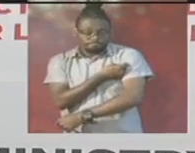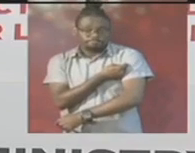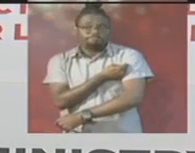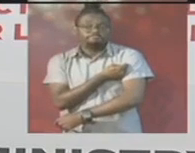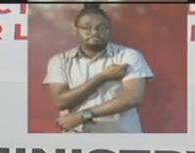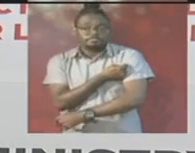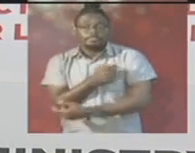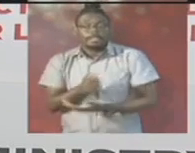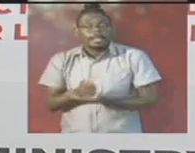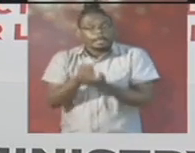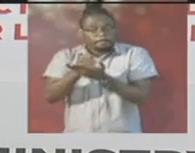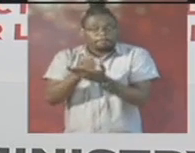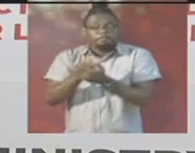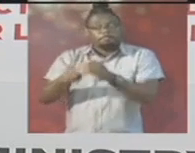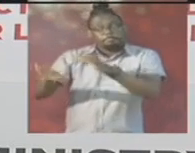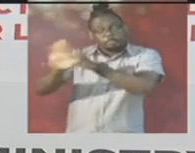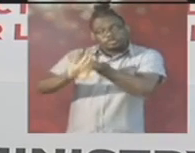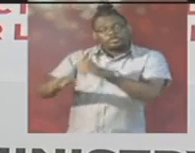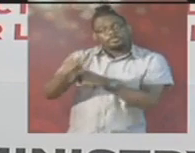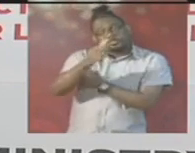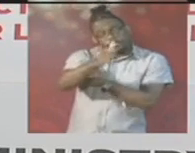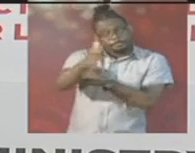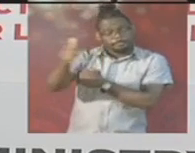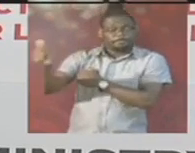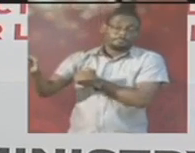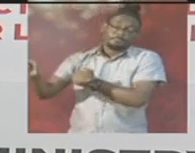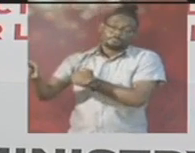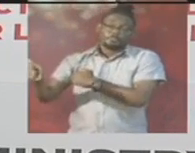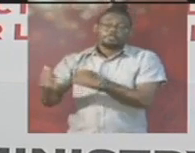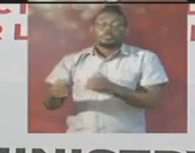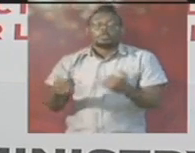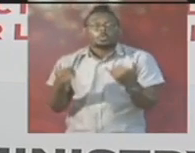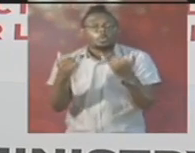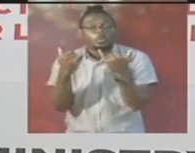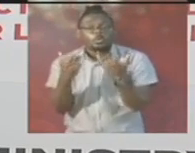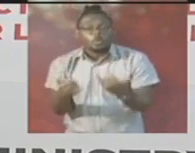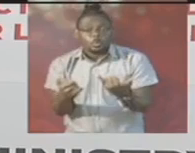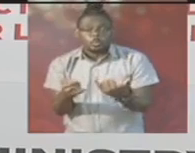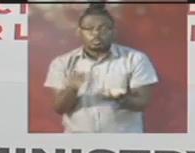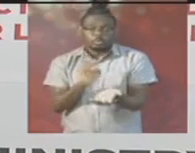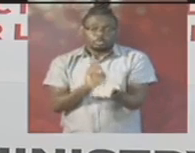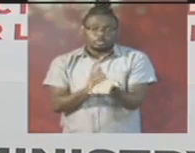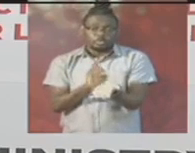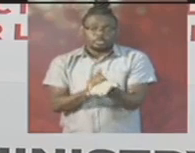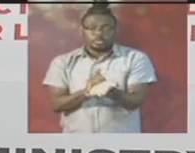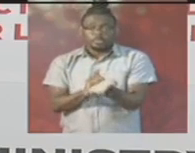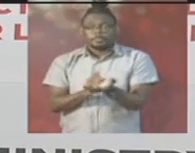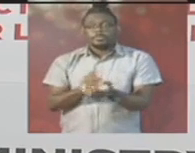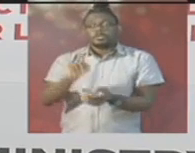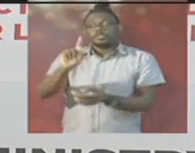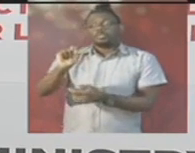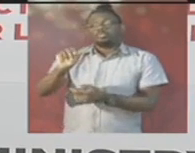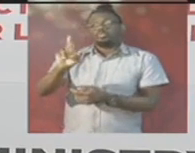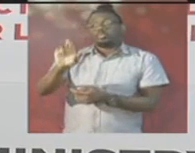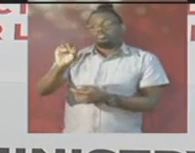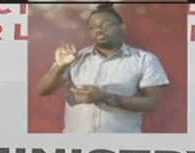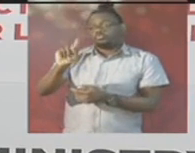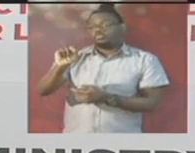And thank you, Professor Carrington. We now go to Dr. Trotman, National Clinical Coordinator.